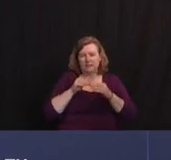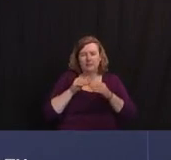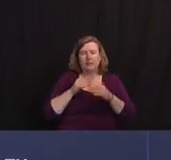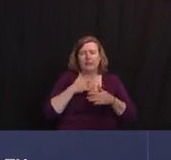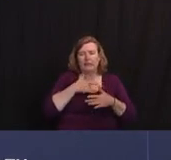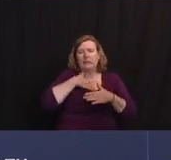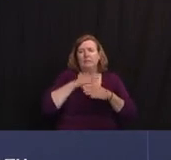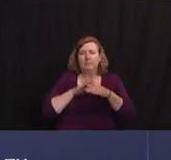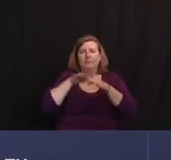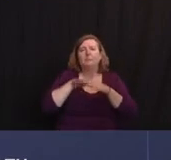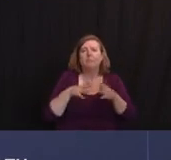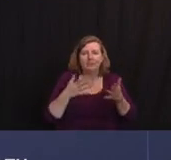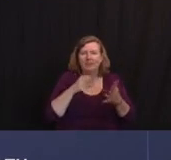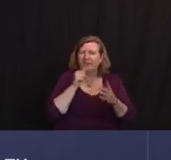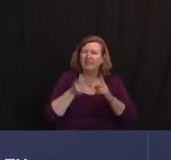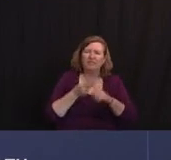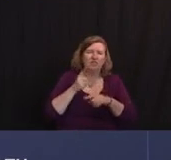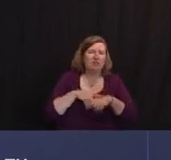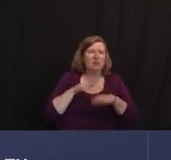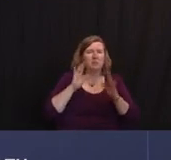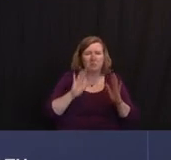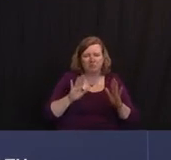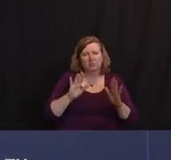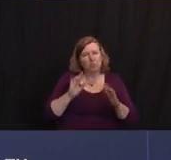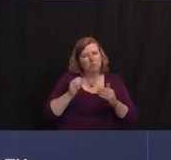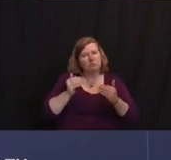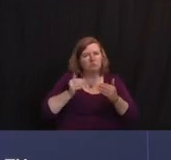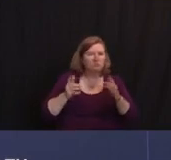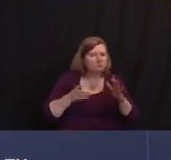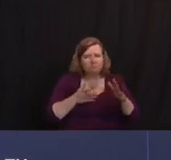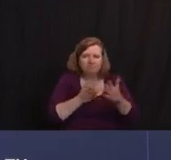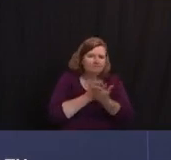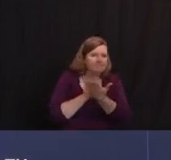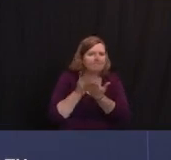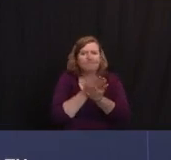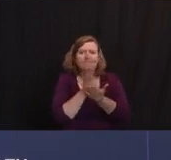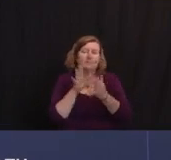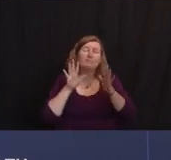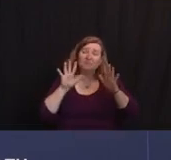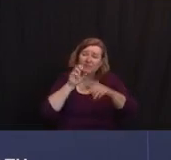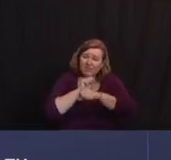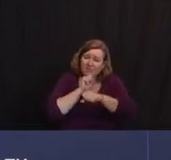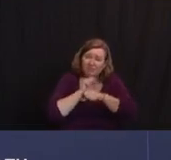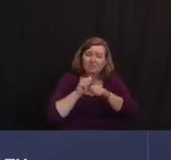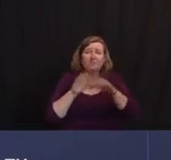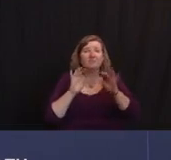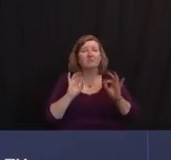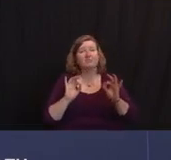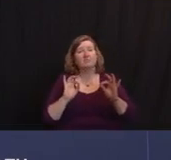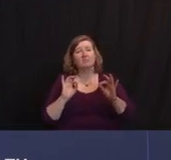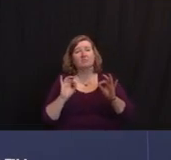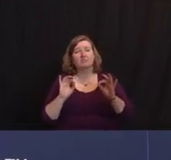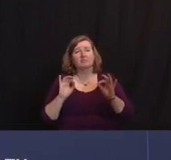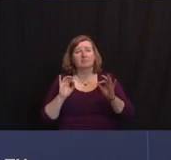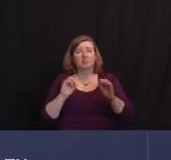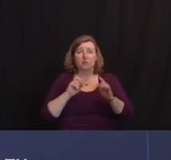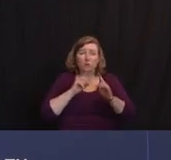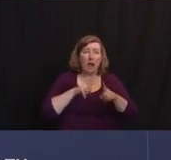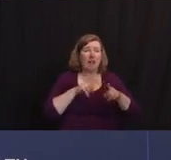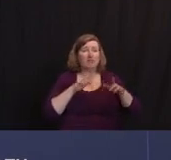road. Let's remember that. And I think you all have done an extraordinary job reacting to bumps in the